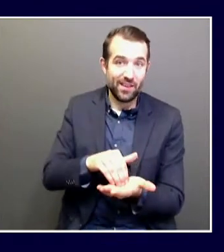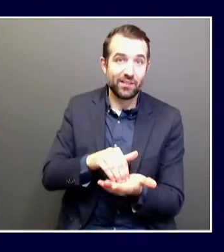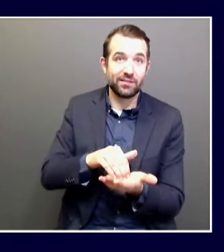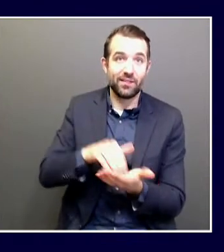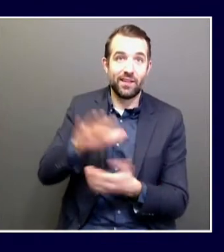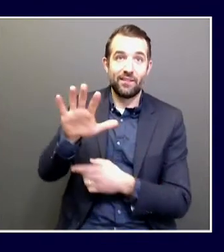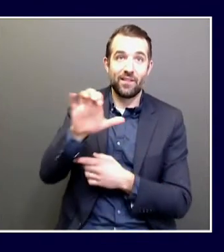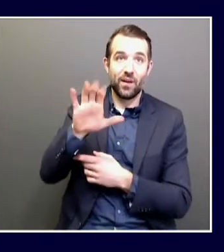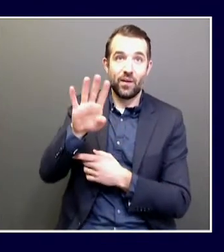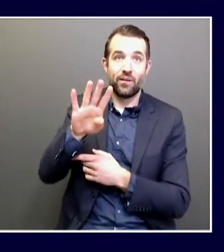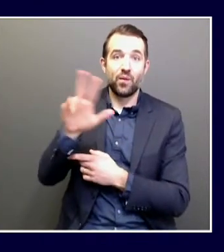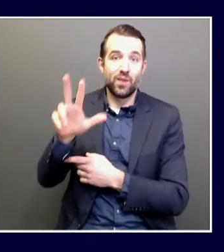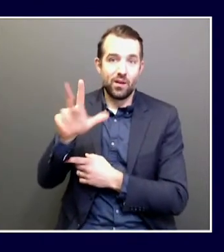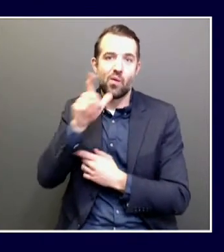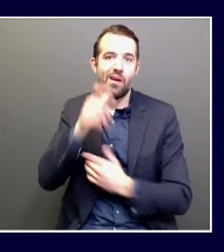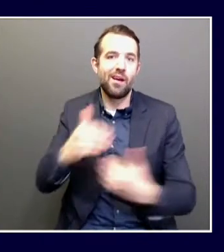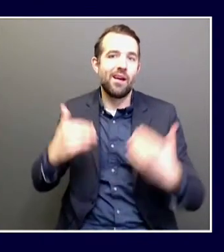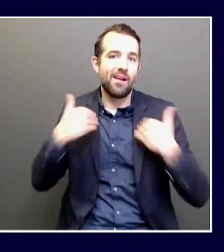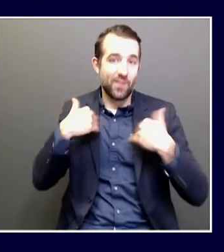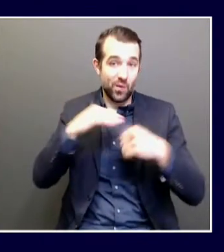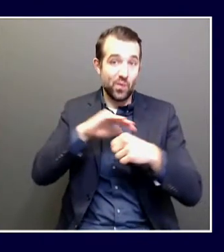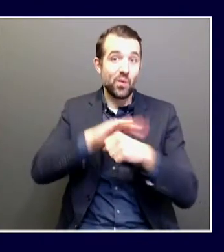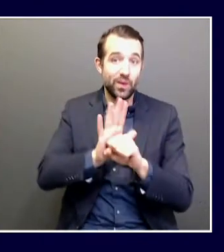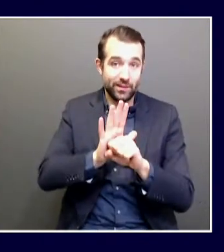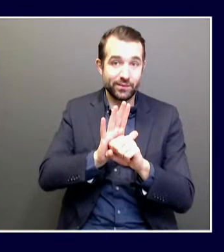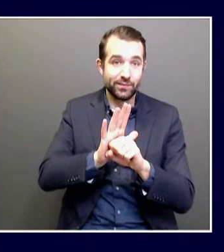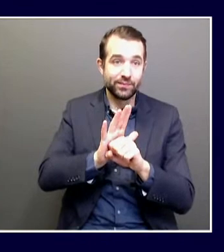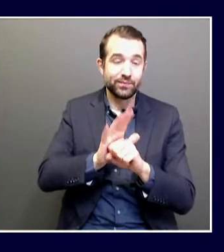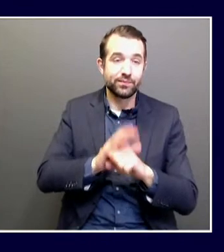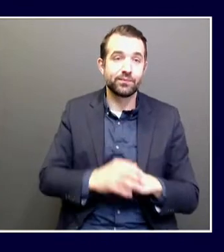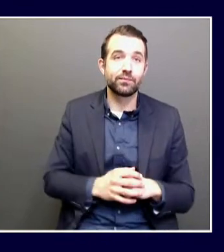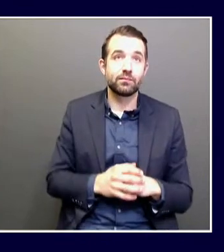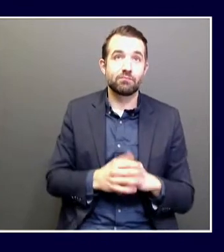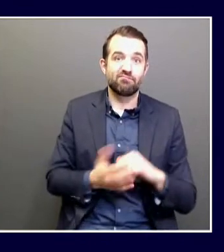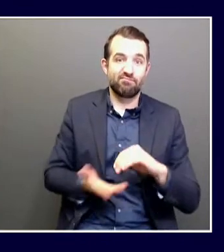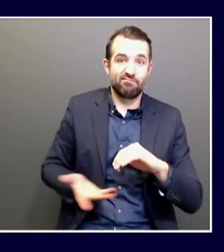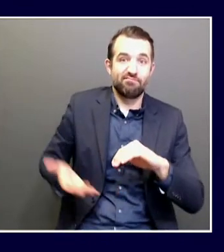149,543 cases of COVID-19. Represents an increase of